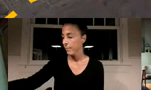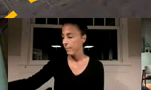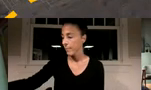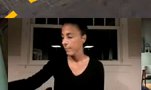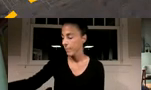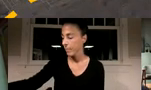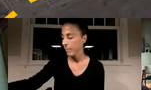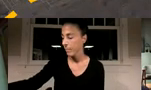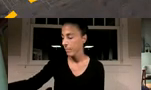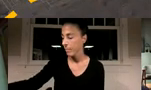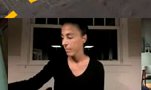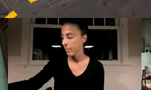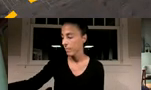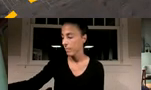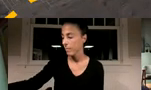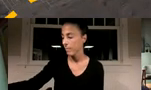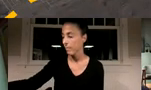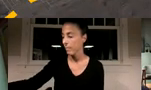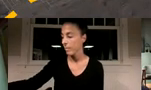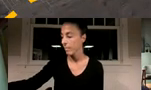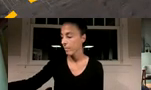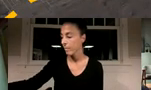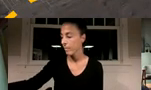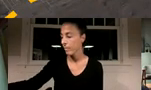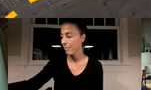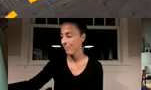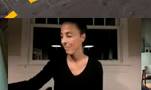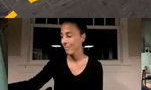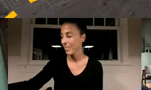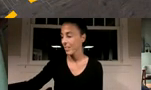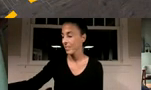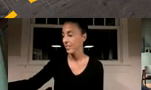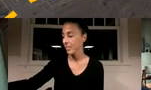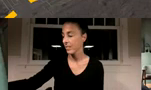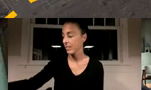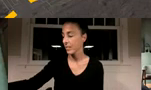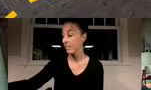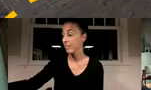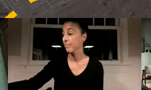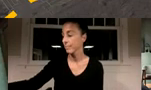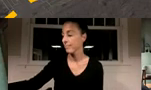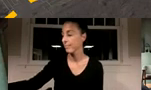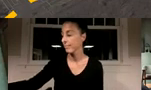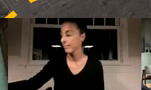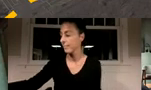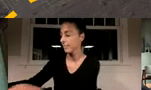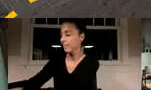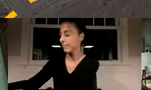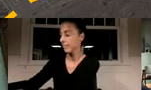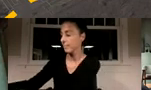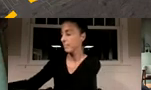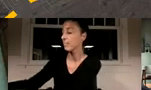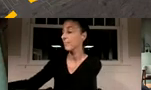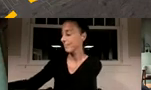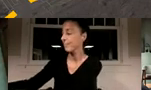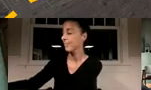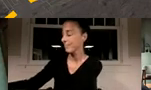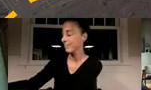out, you've got, you know, at least, you know, with respect to Evan, who spoke earlier, he mentioned some senior